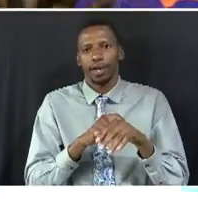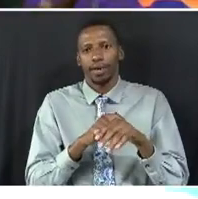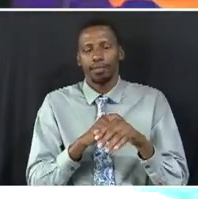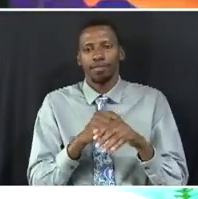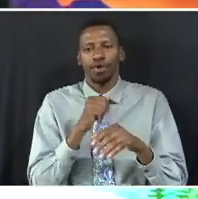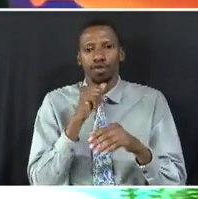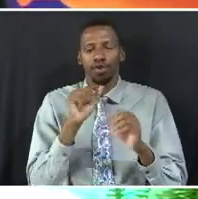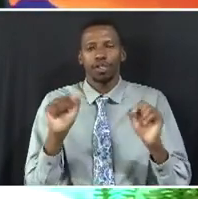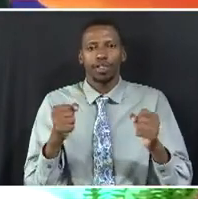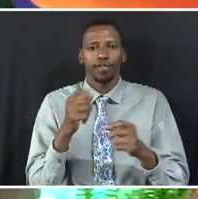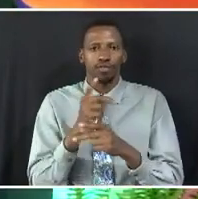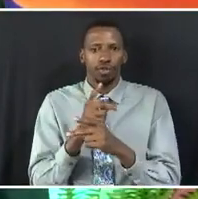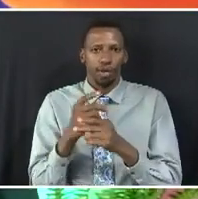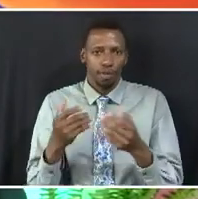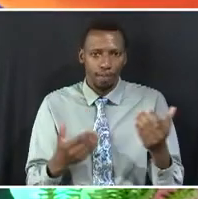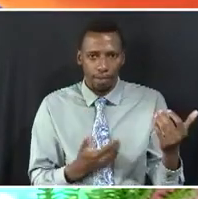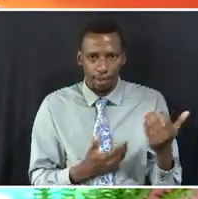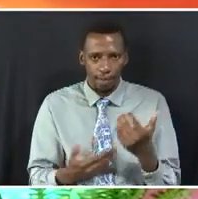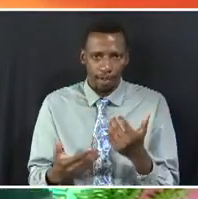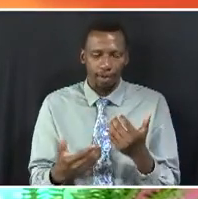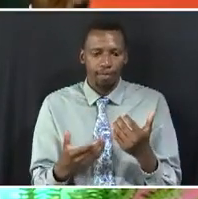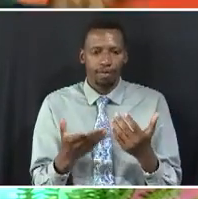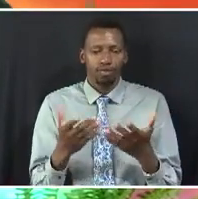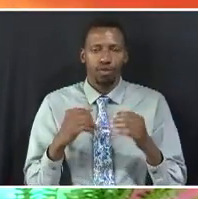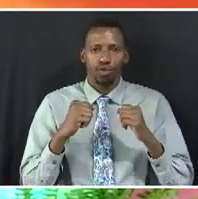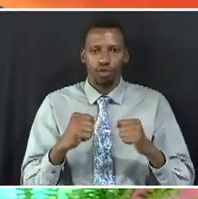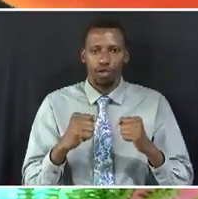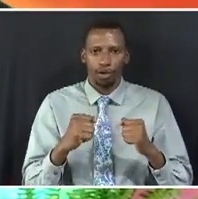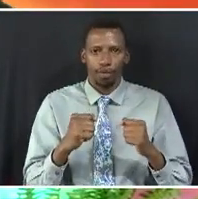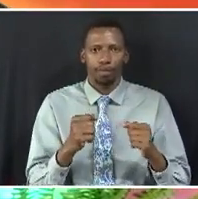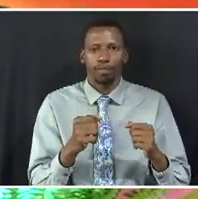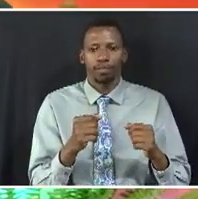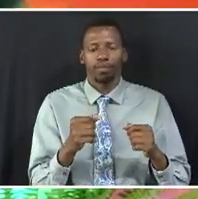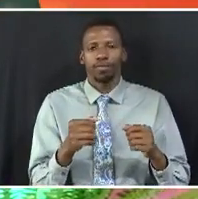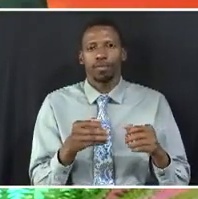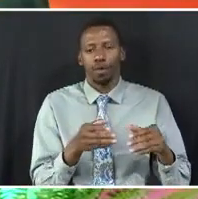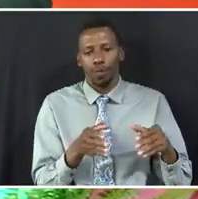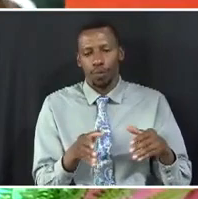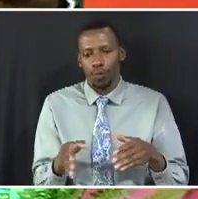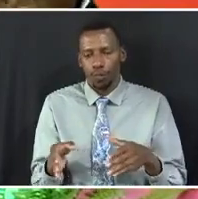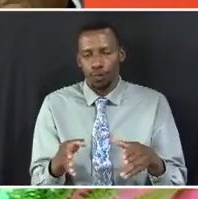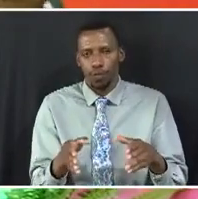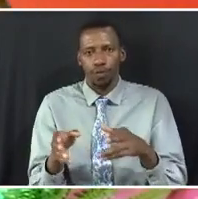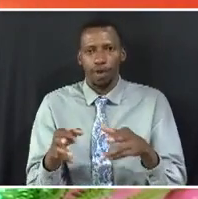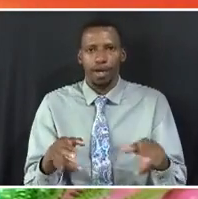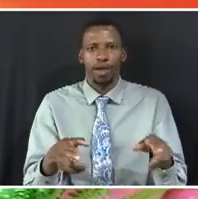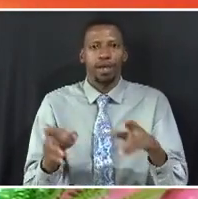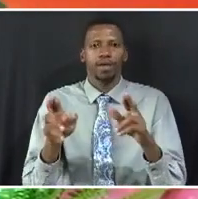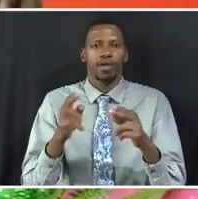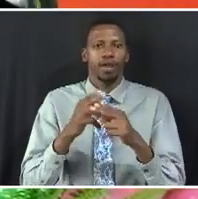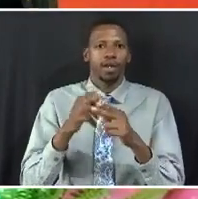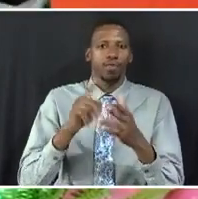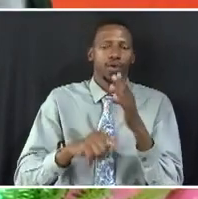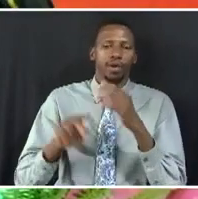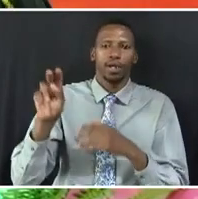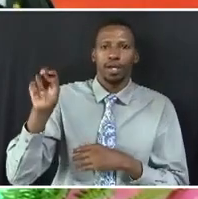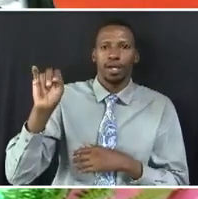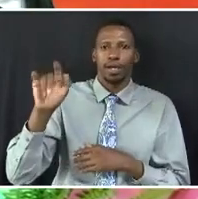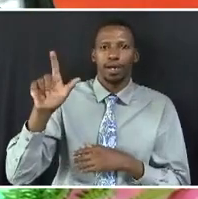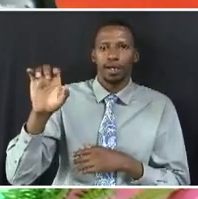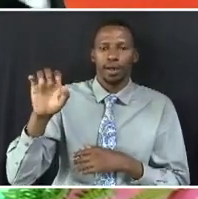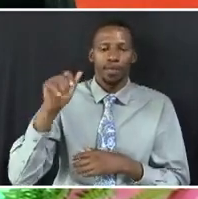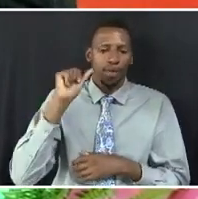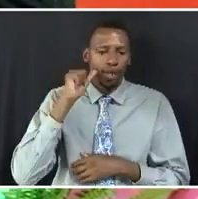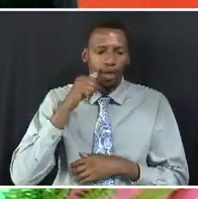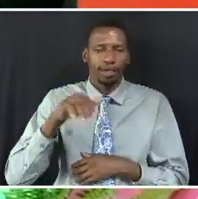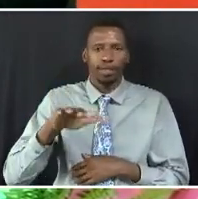unsafe to keep the baby, they had the courage to take the baby to the Nile. And they made a nice place for the baby. That talks